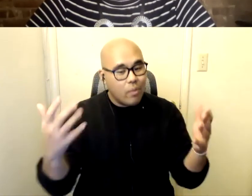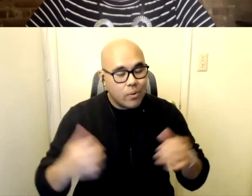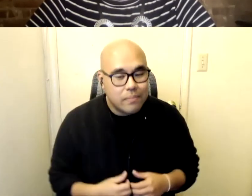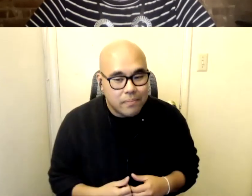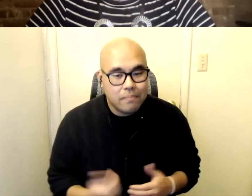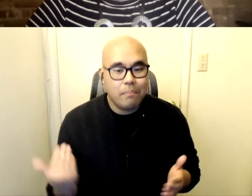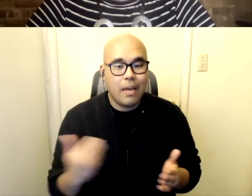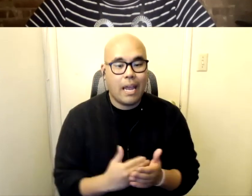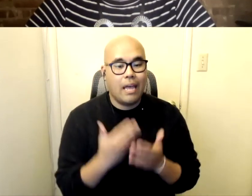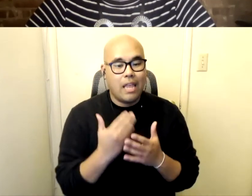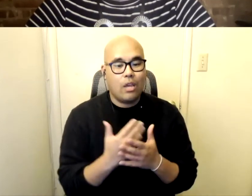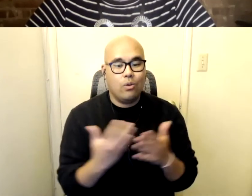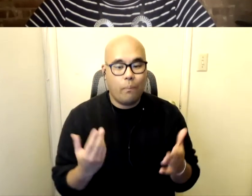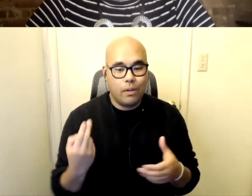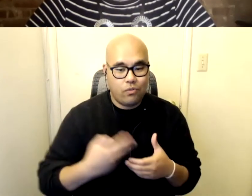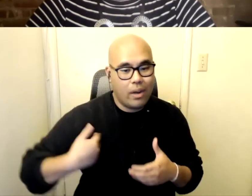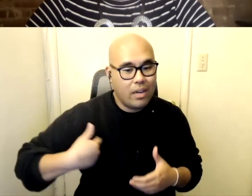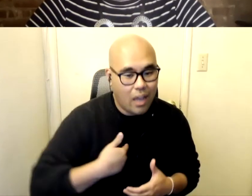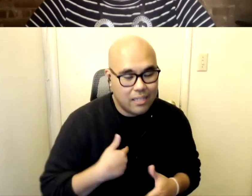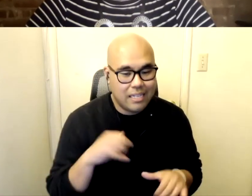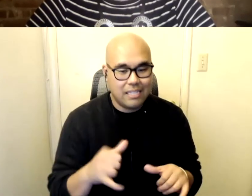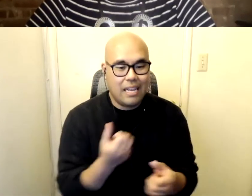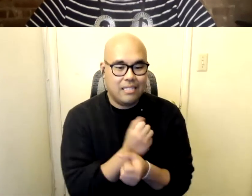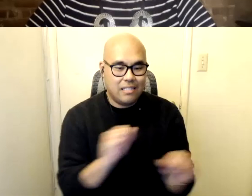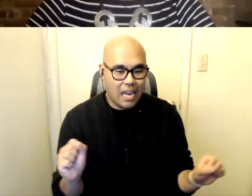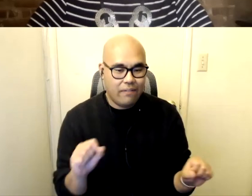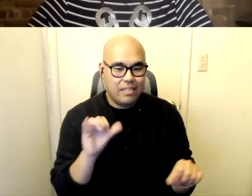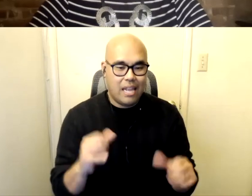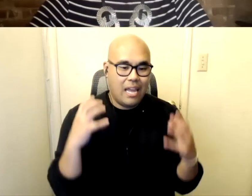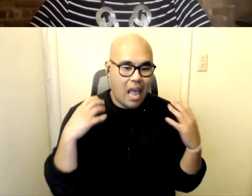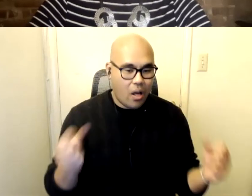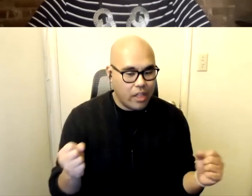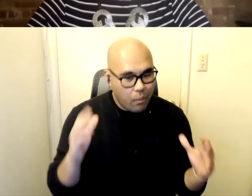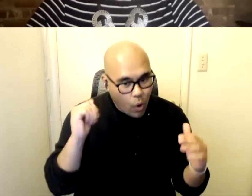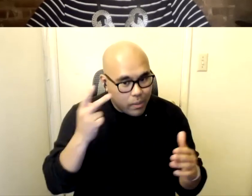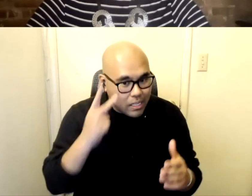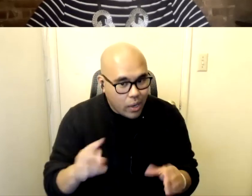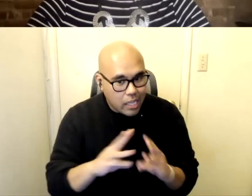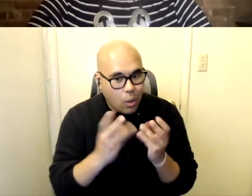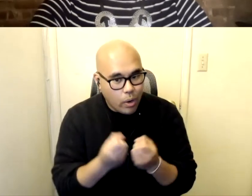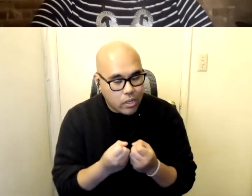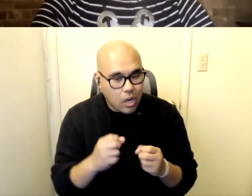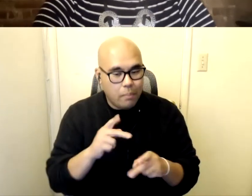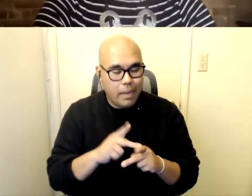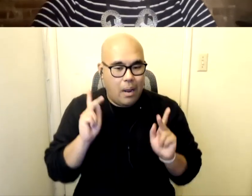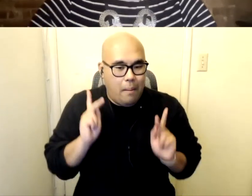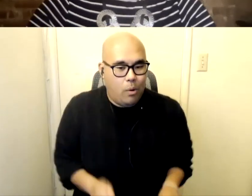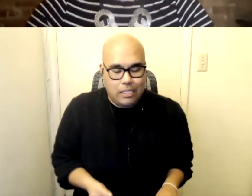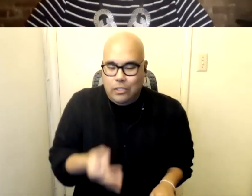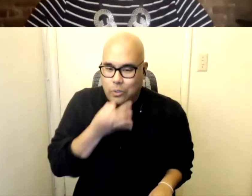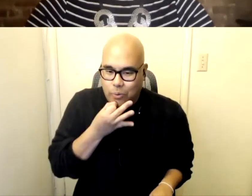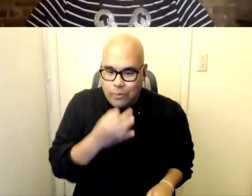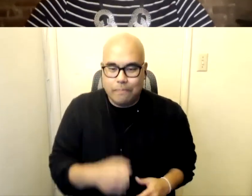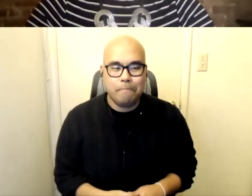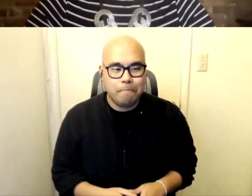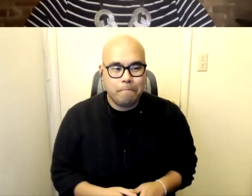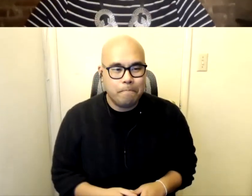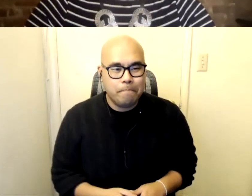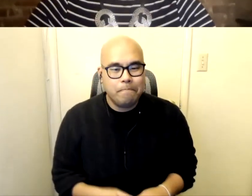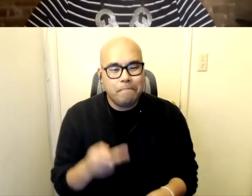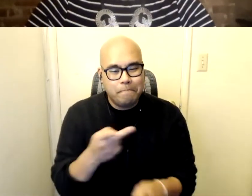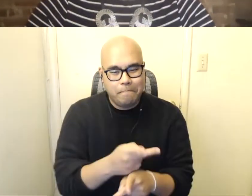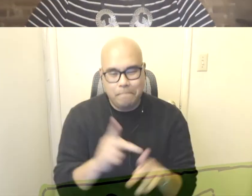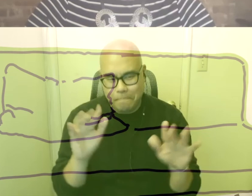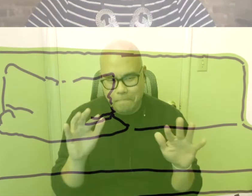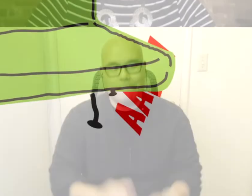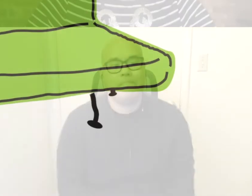for joining us. Please stay safe, stay healthy, and I hope we'll see you at the workshop in person very soon. Take care.